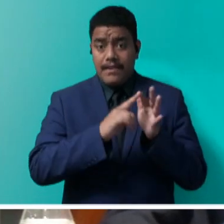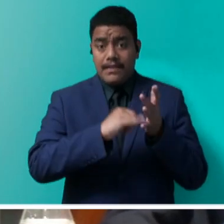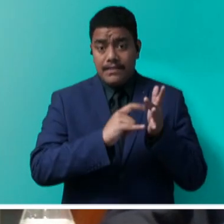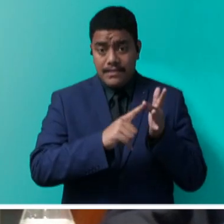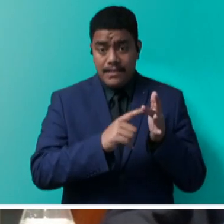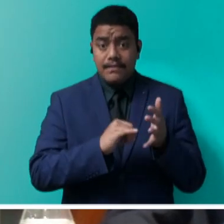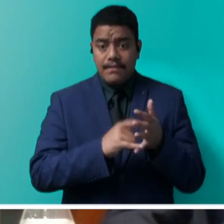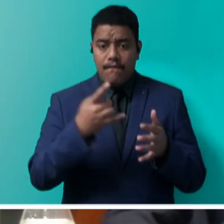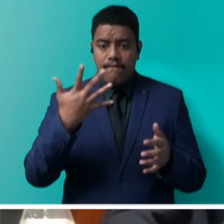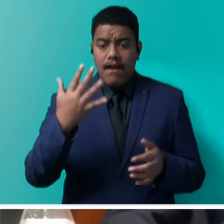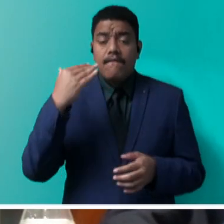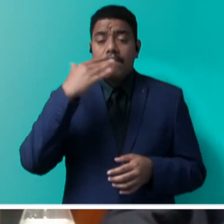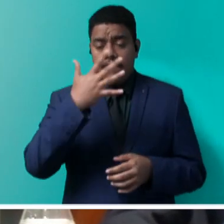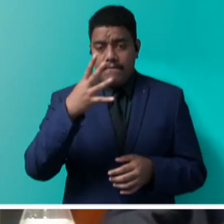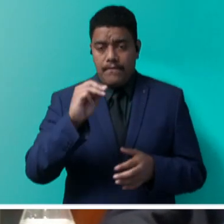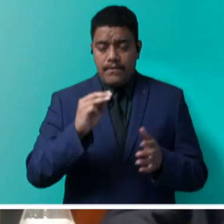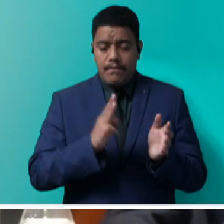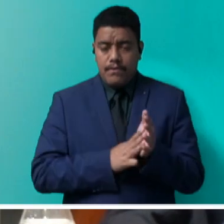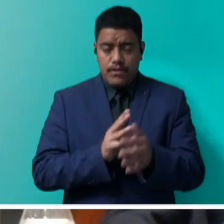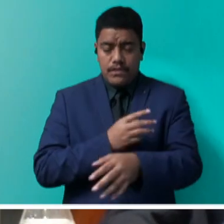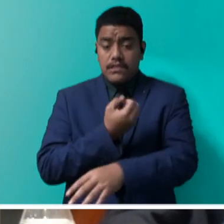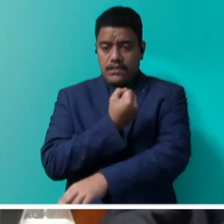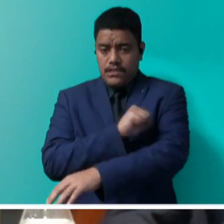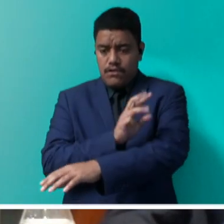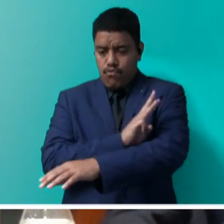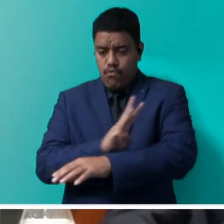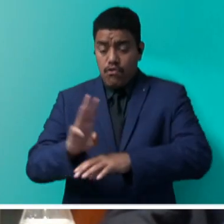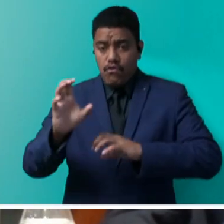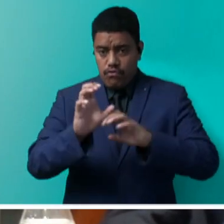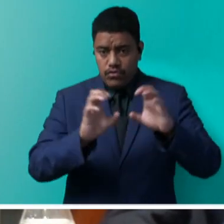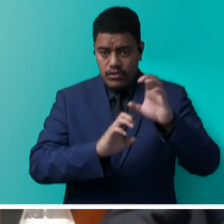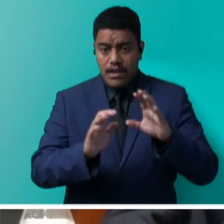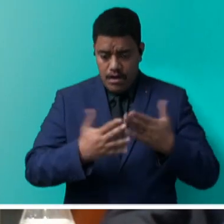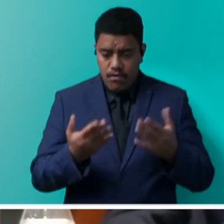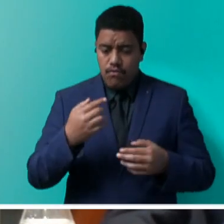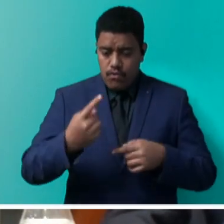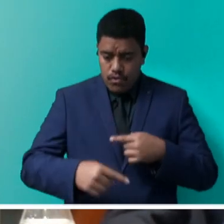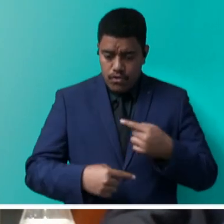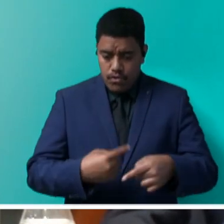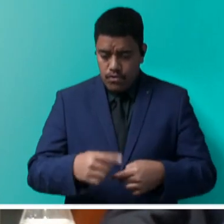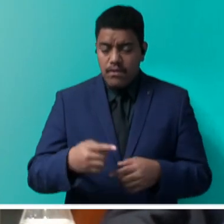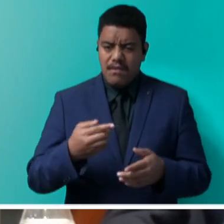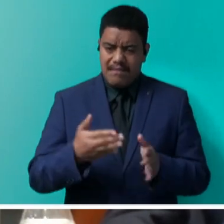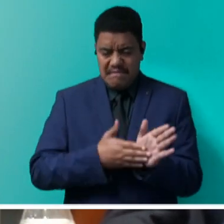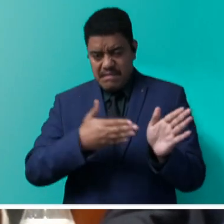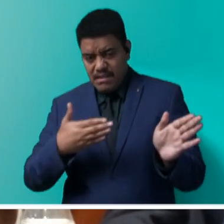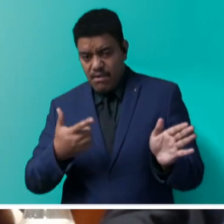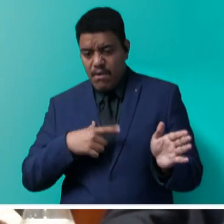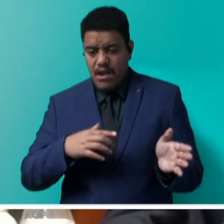a 550 meter seawall construction is ongoing. It was delayed as the